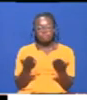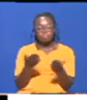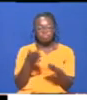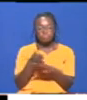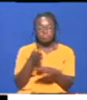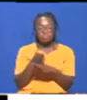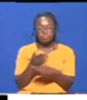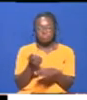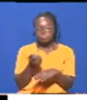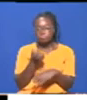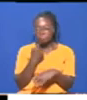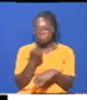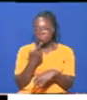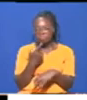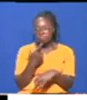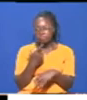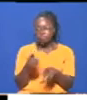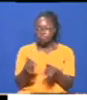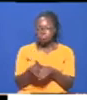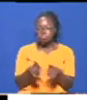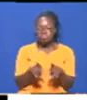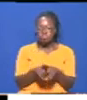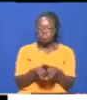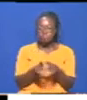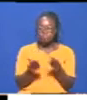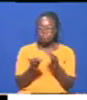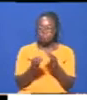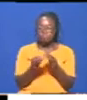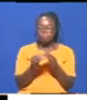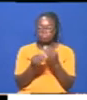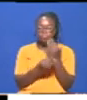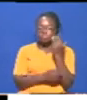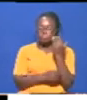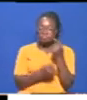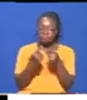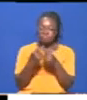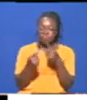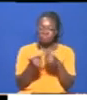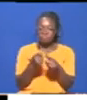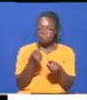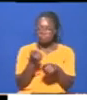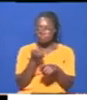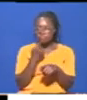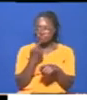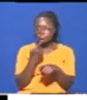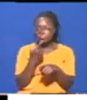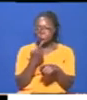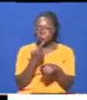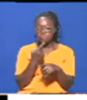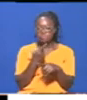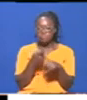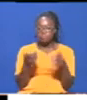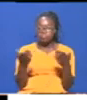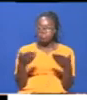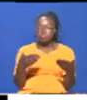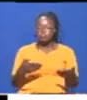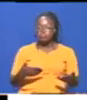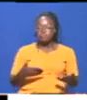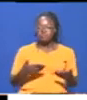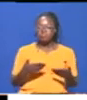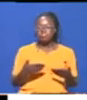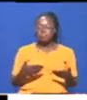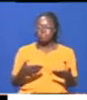also the substandard medicine years back. But how we have overcome it, so this sort of